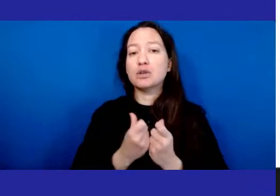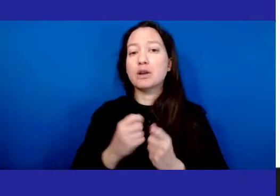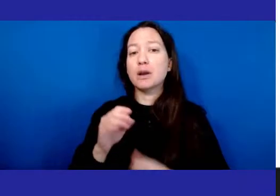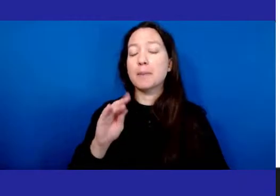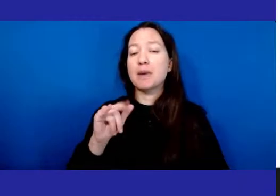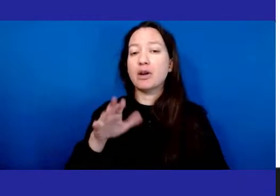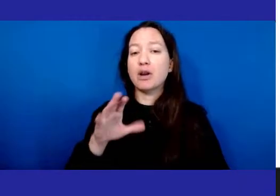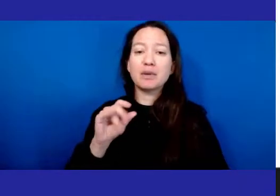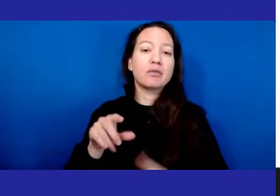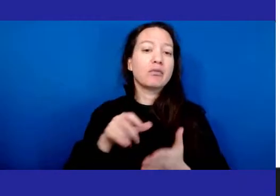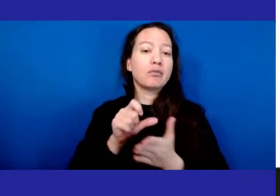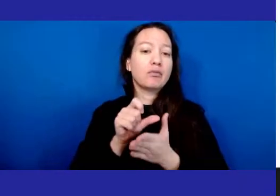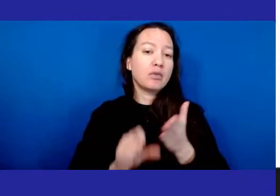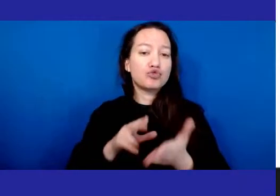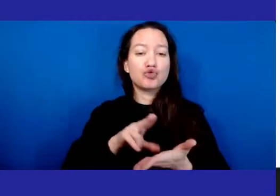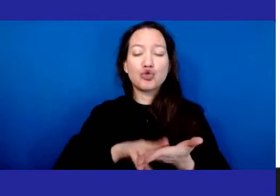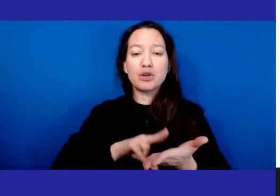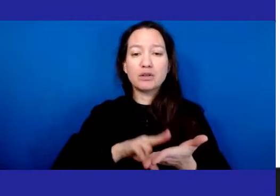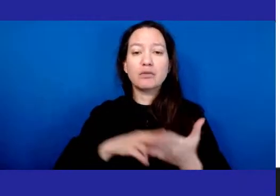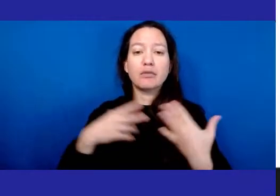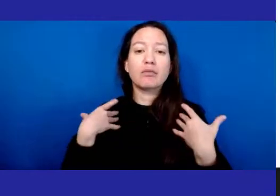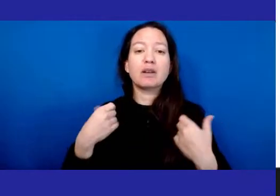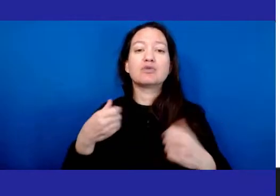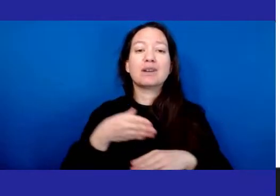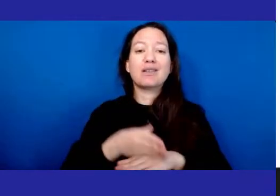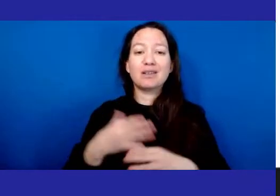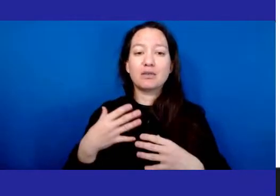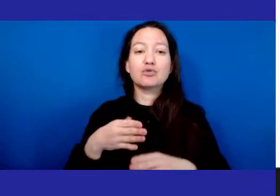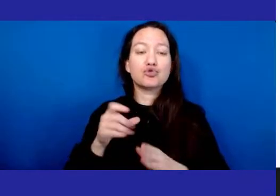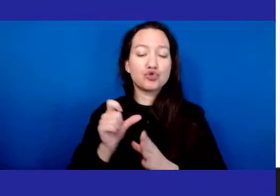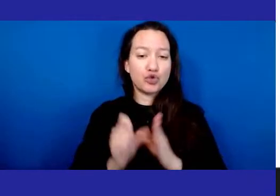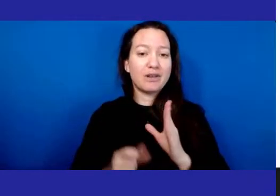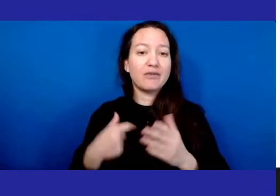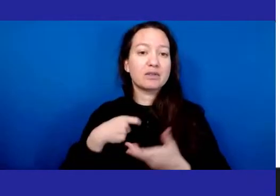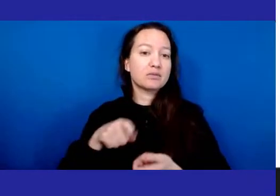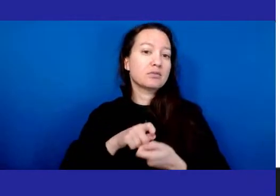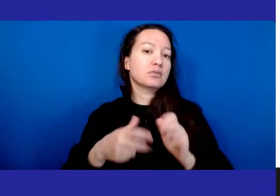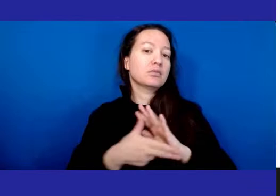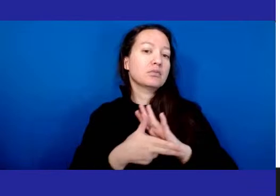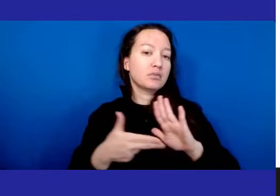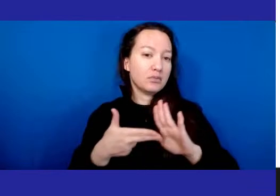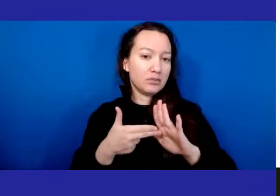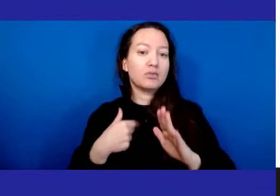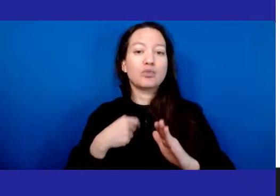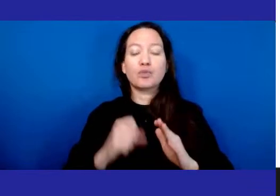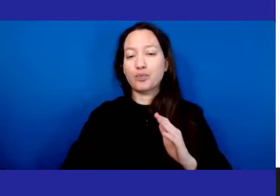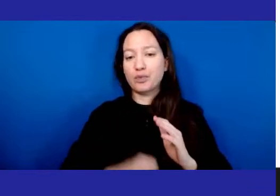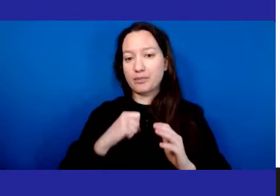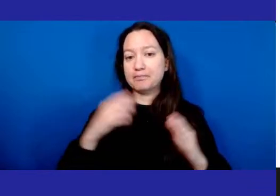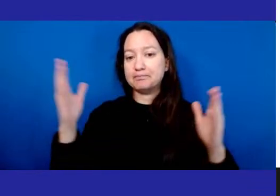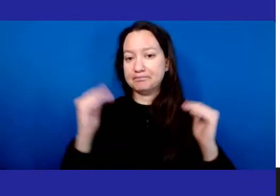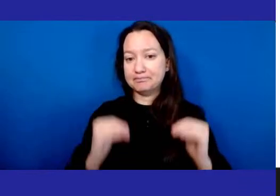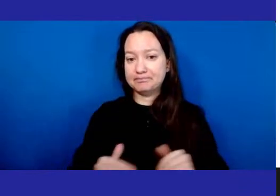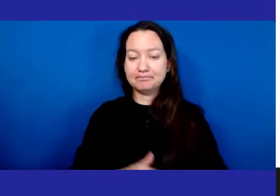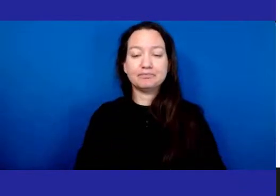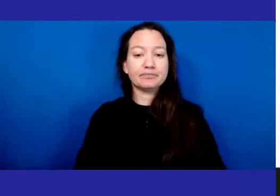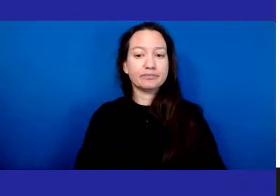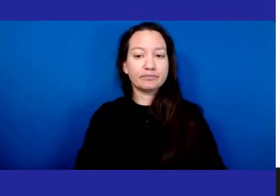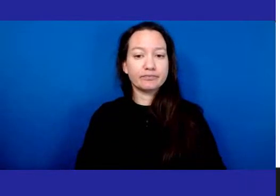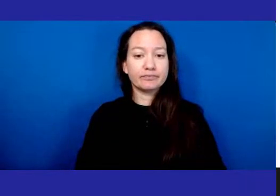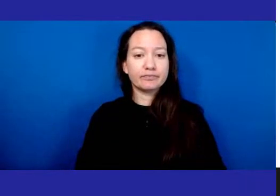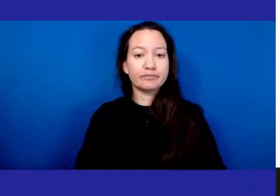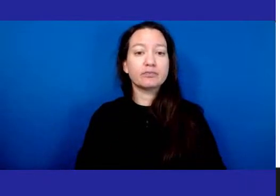Registered Nurses Enhanced Recovery After Surgery, they also have a designation which we're really proud of. Next slide. On